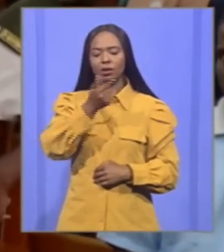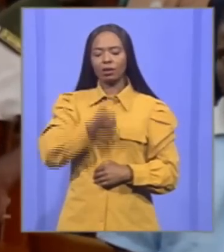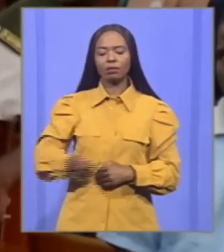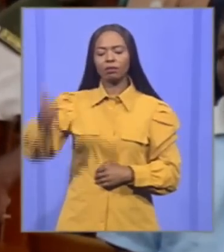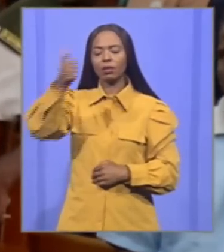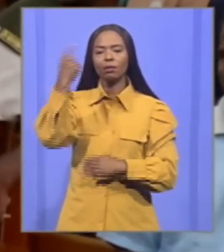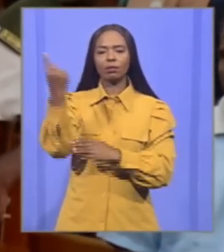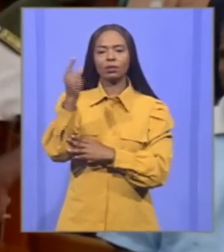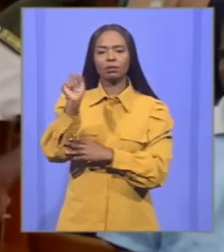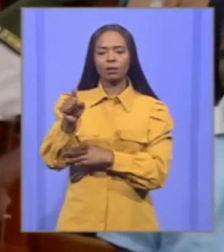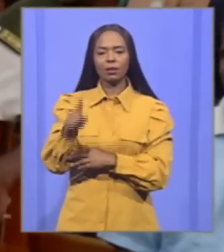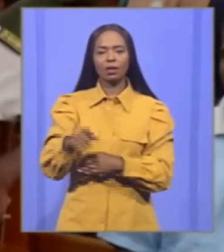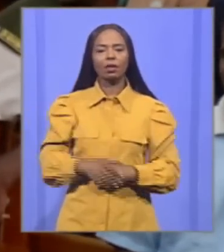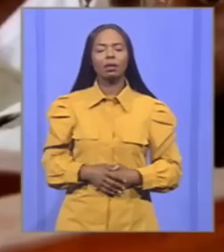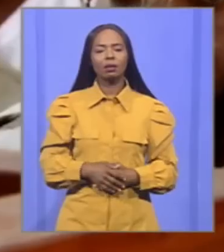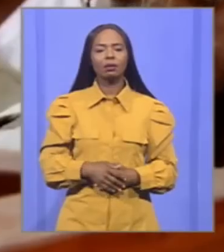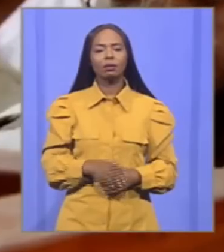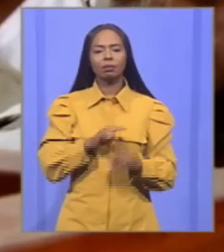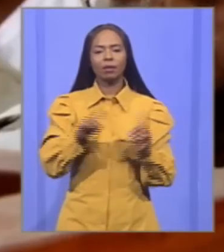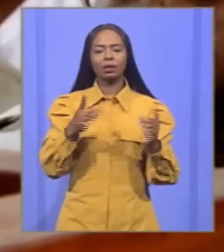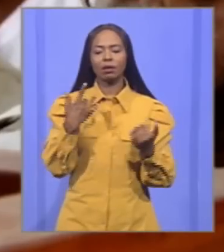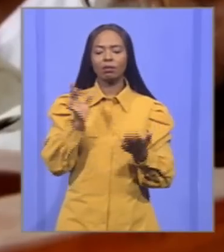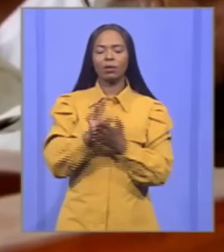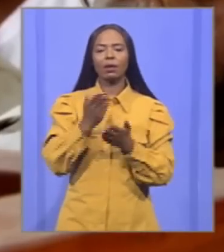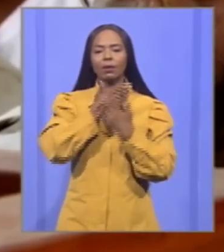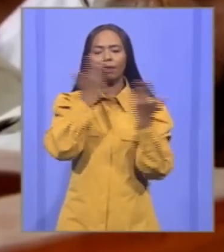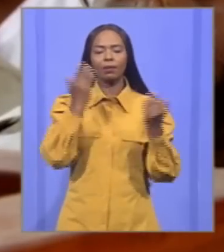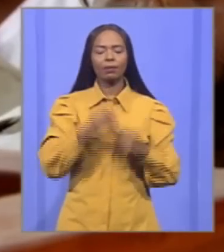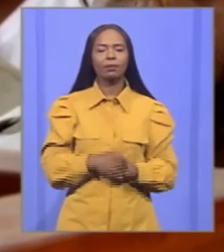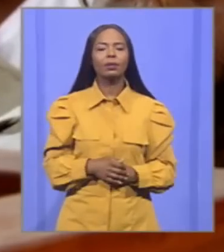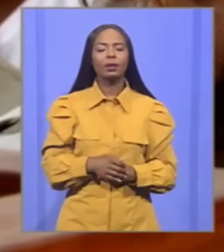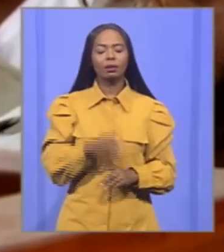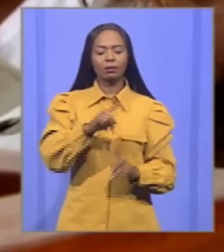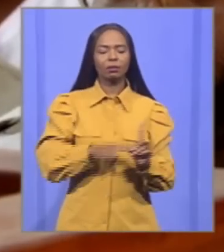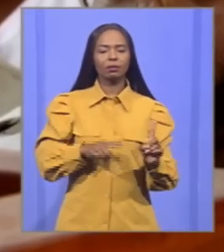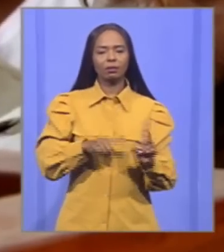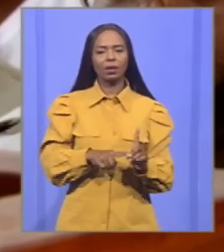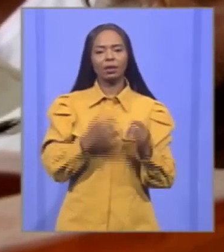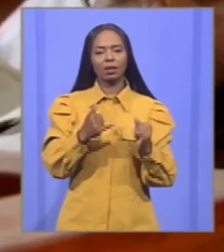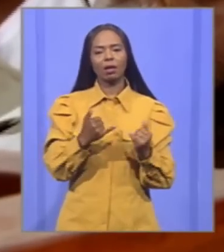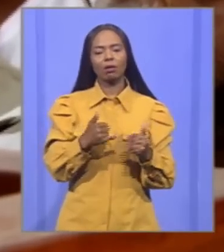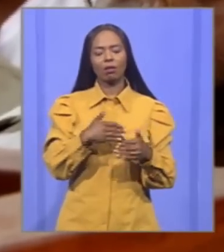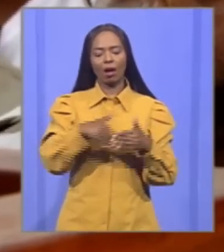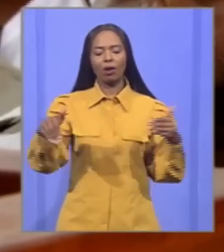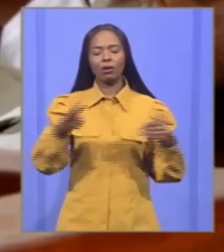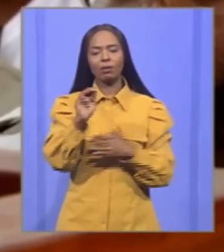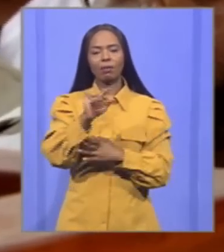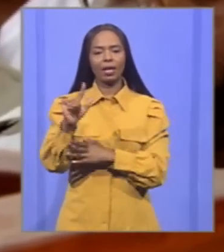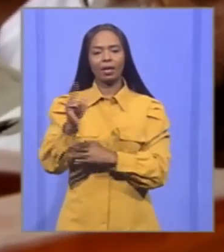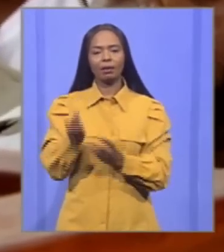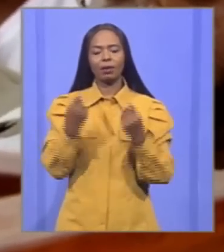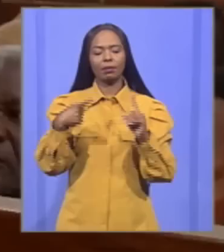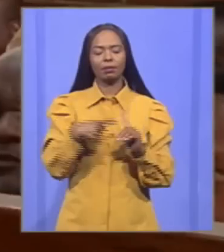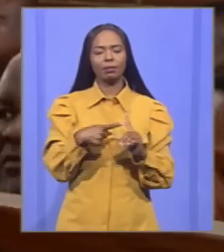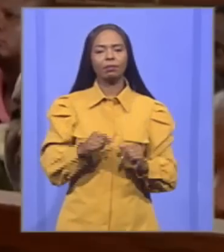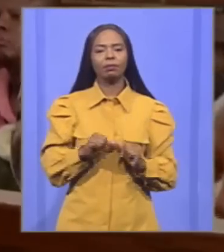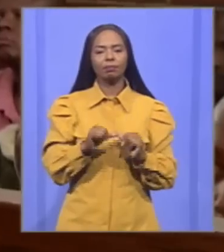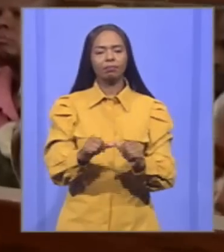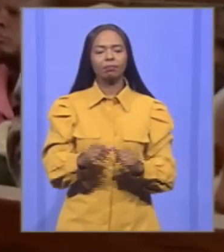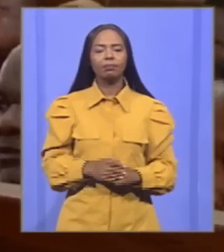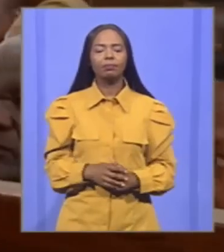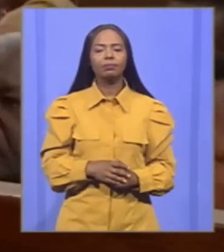wa tikologo ga sešo a go legwa. Mphela o tla tšwela pele go ba ka ntle ka beila. Na ke Koketšo Motau wa ditaba